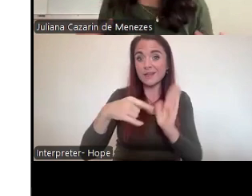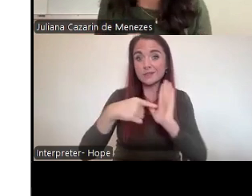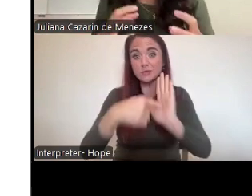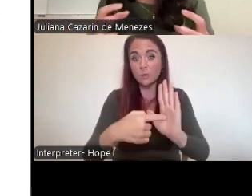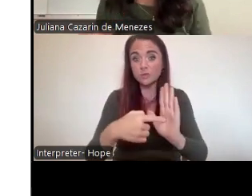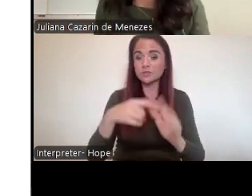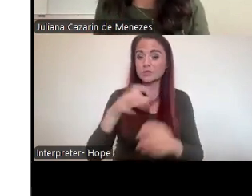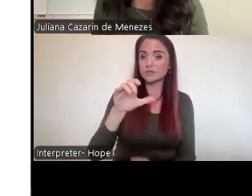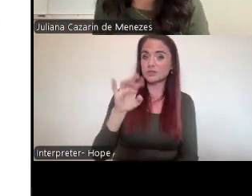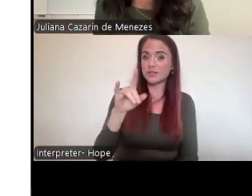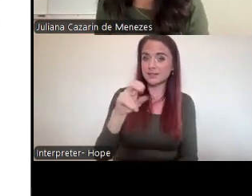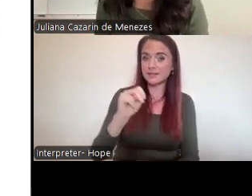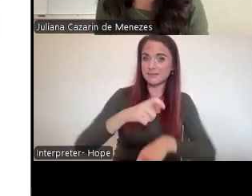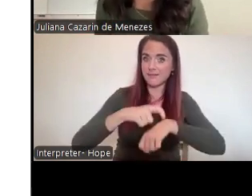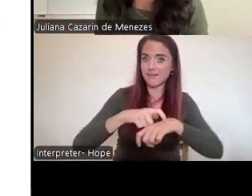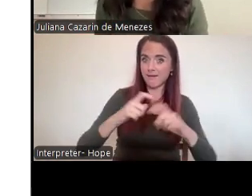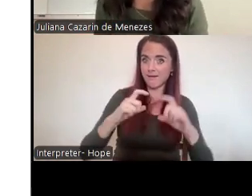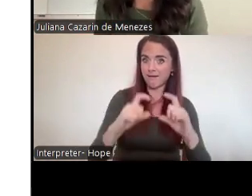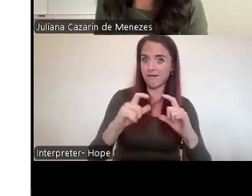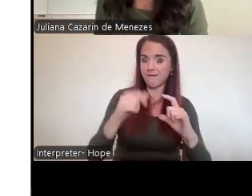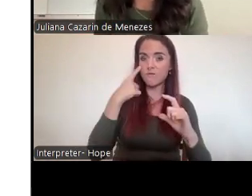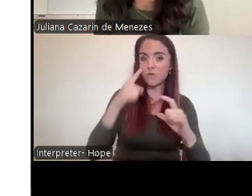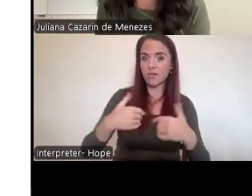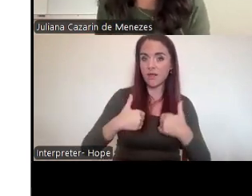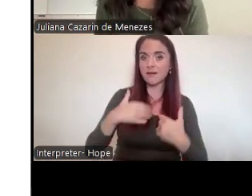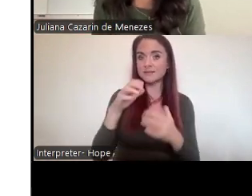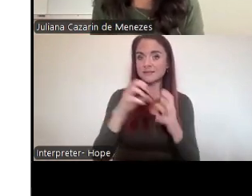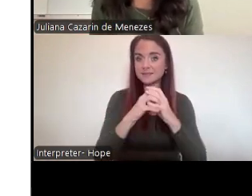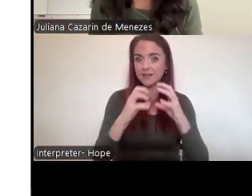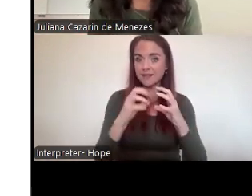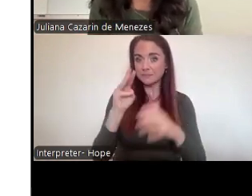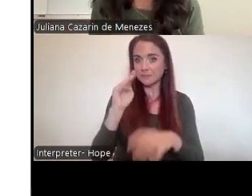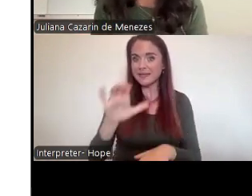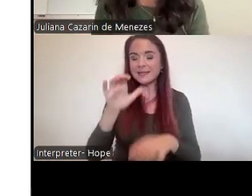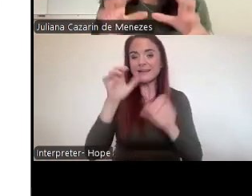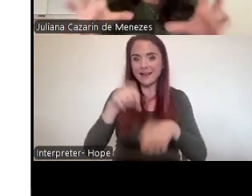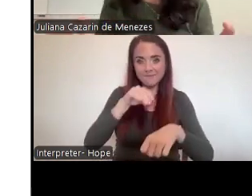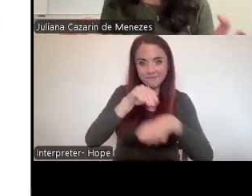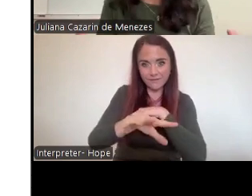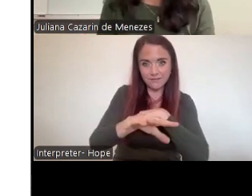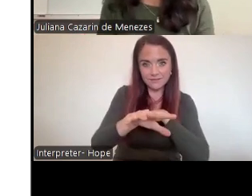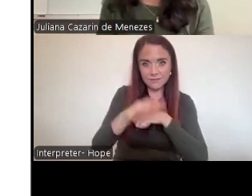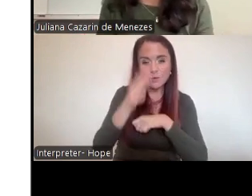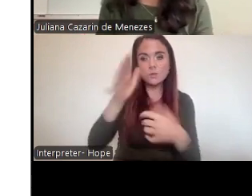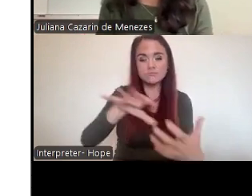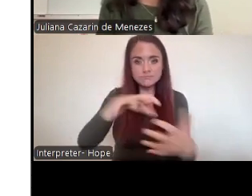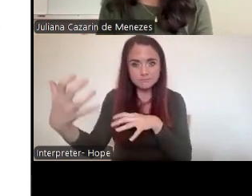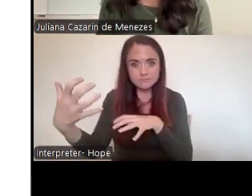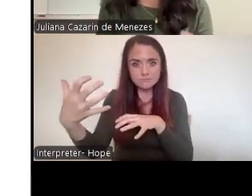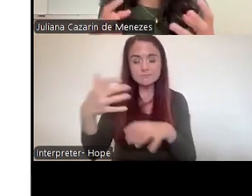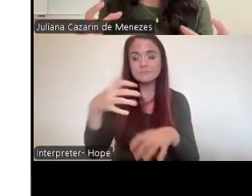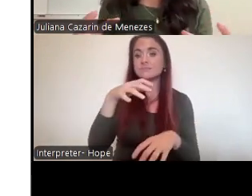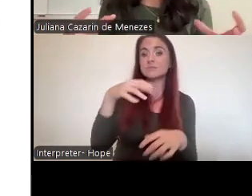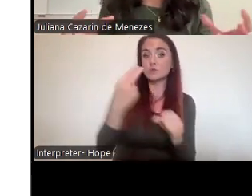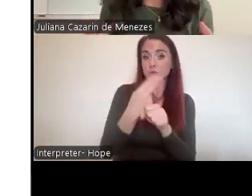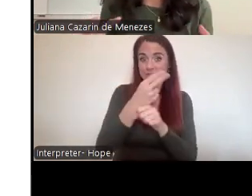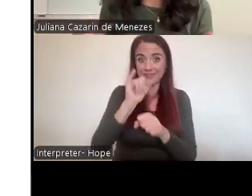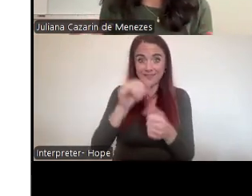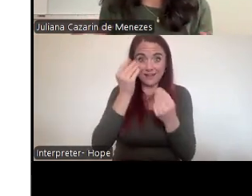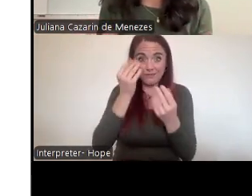of these lung cells is affected by MIC, is disrupted by MIC. So with this data, we know that